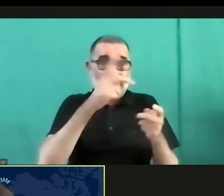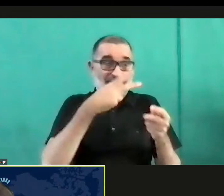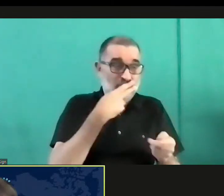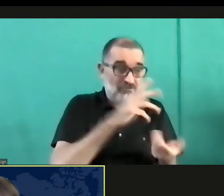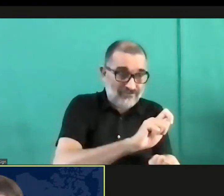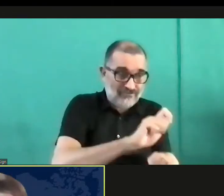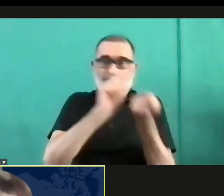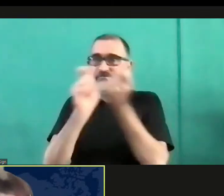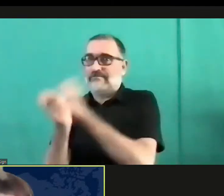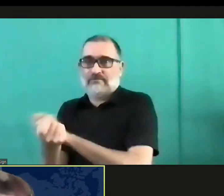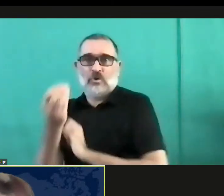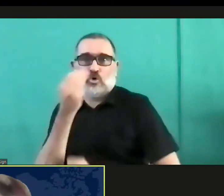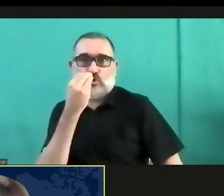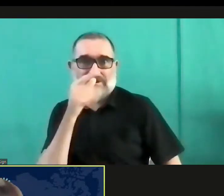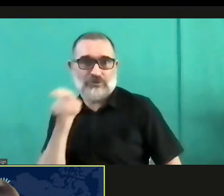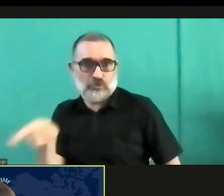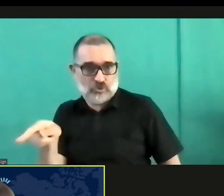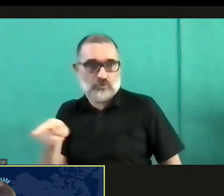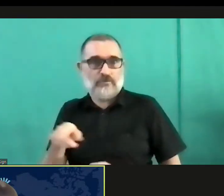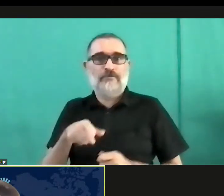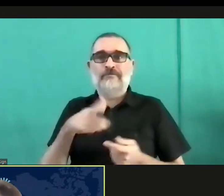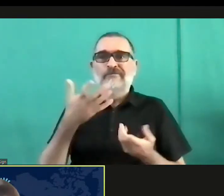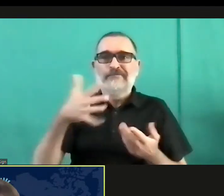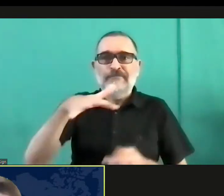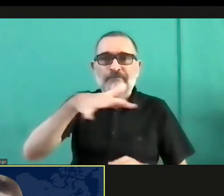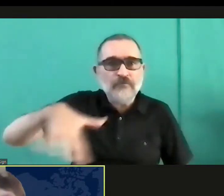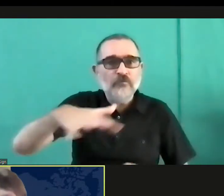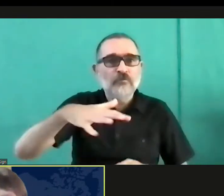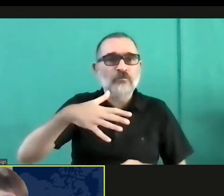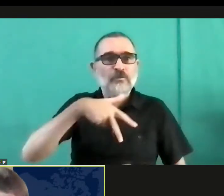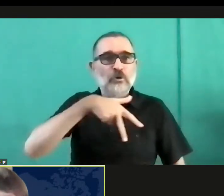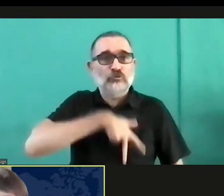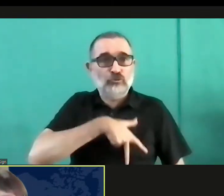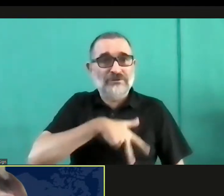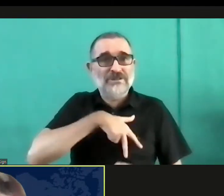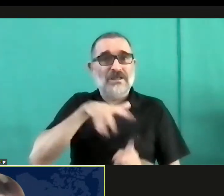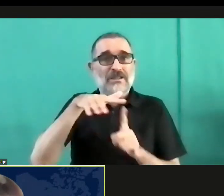know very much about why you need to have this labeling.